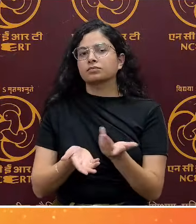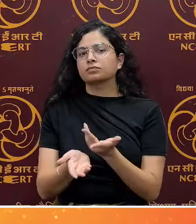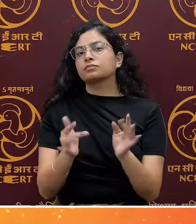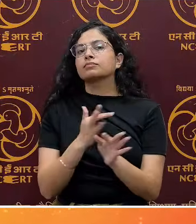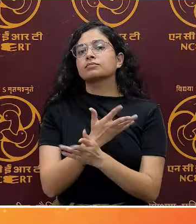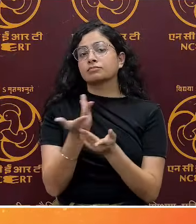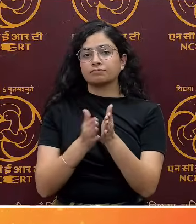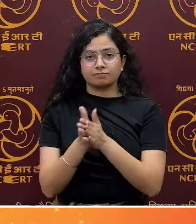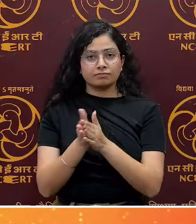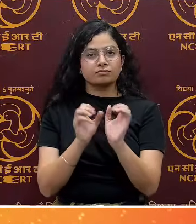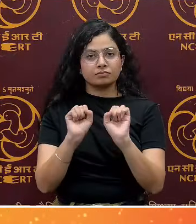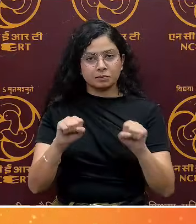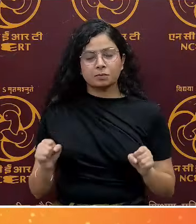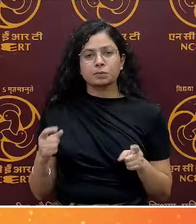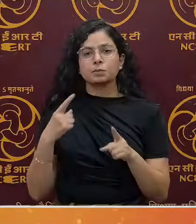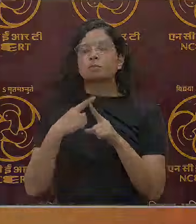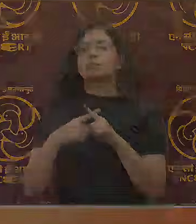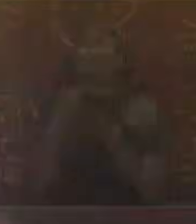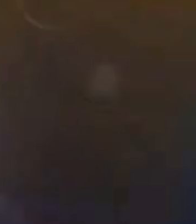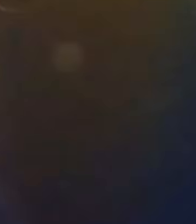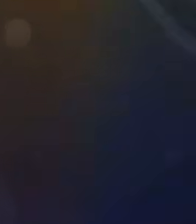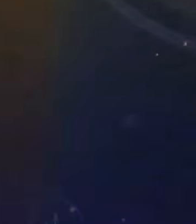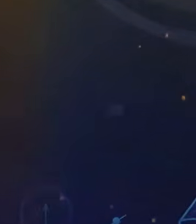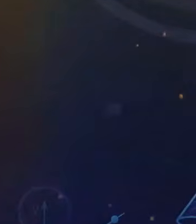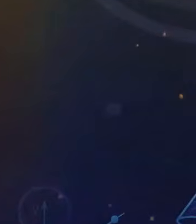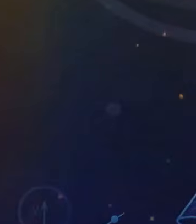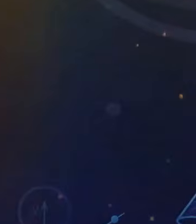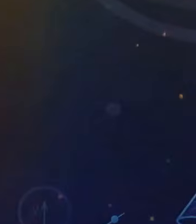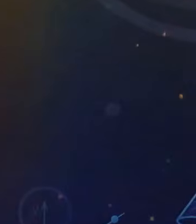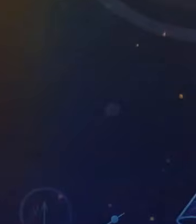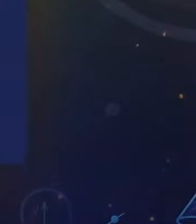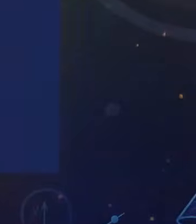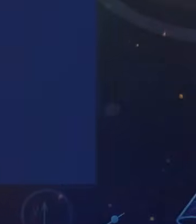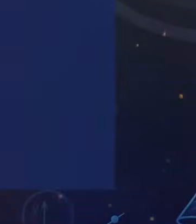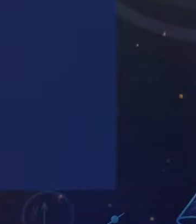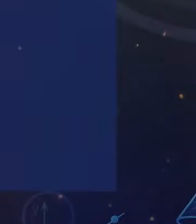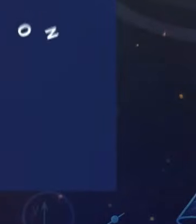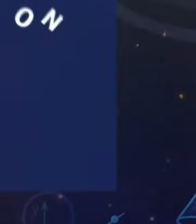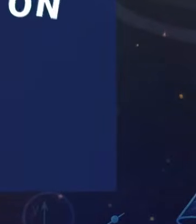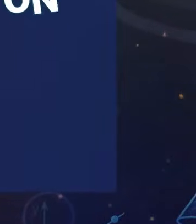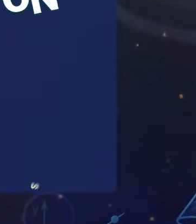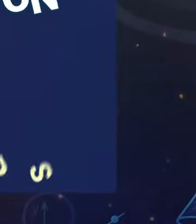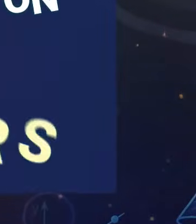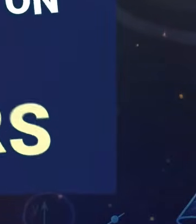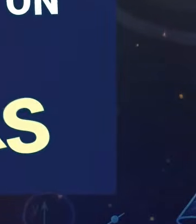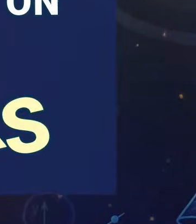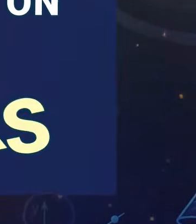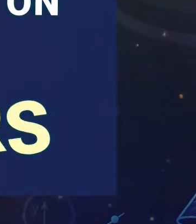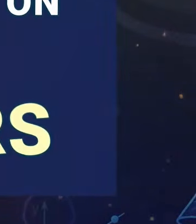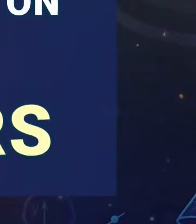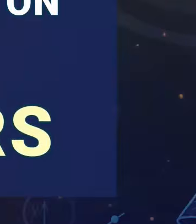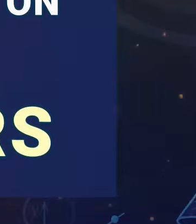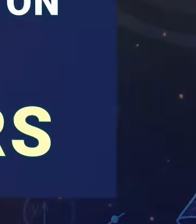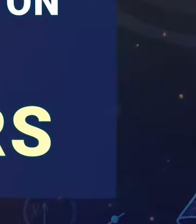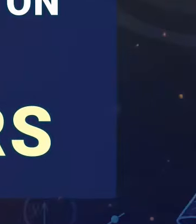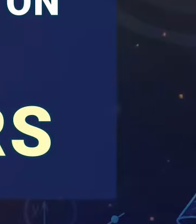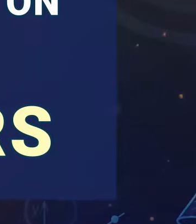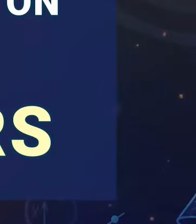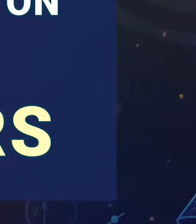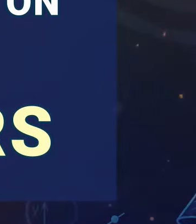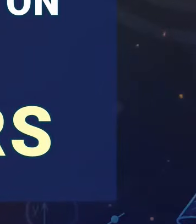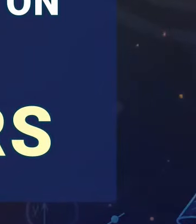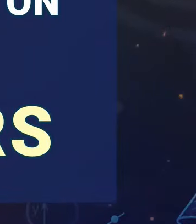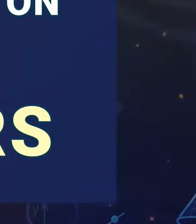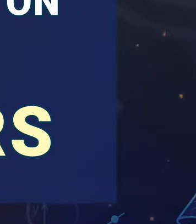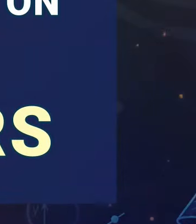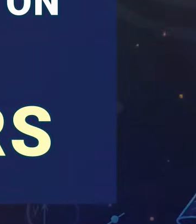very interesting and it is demonstration of simulation on sum of first n natural numbers, which you